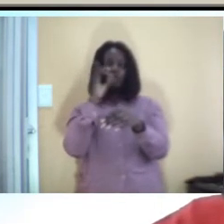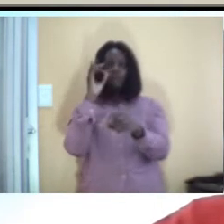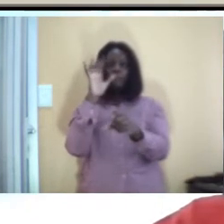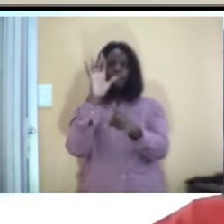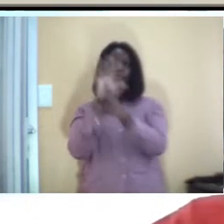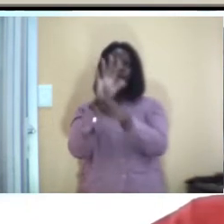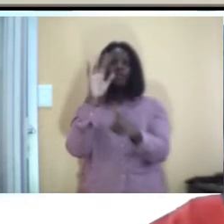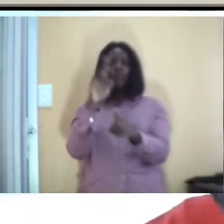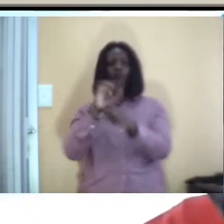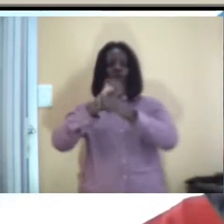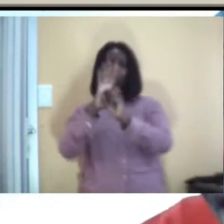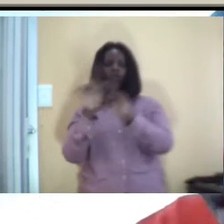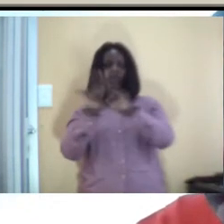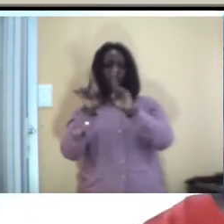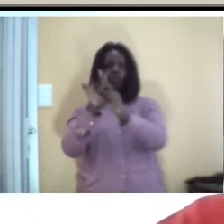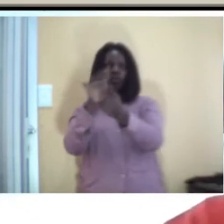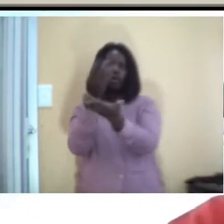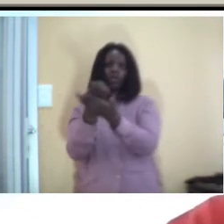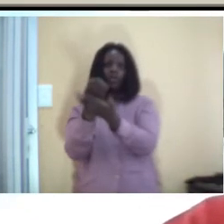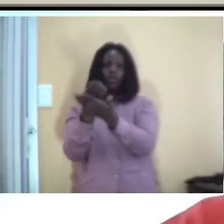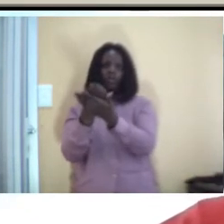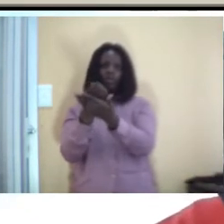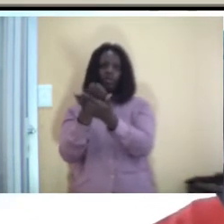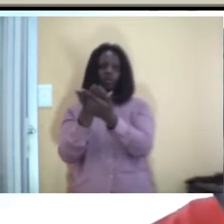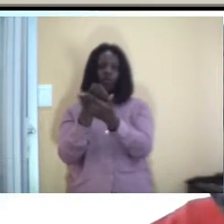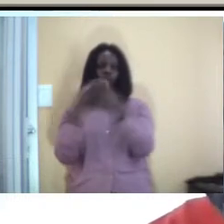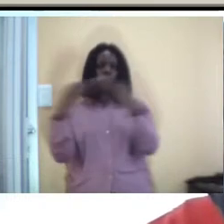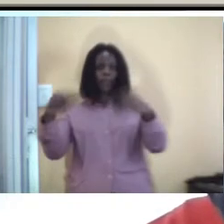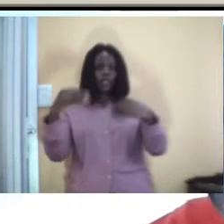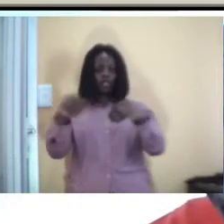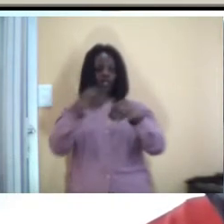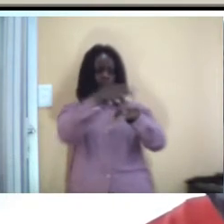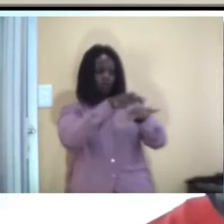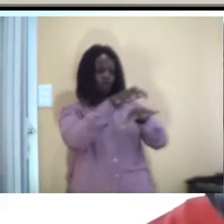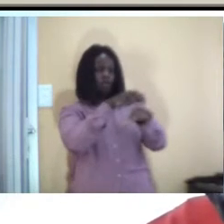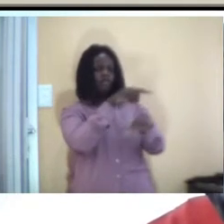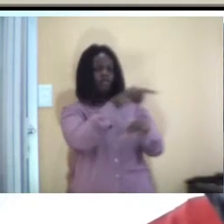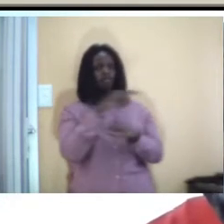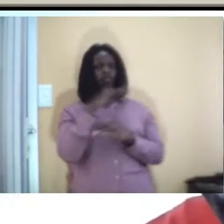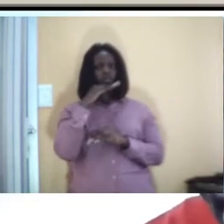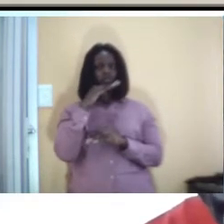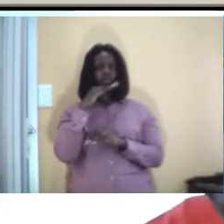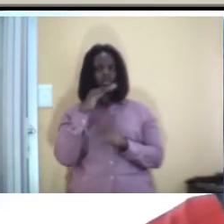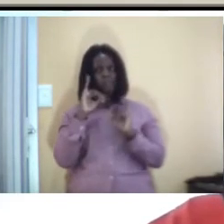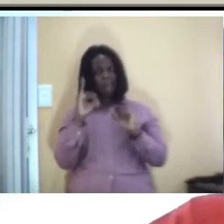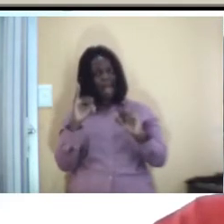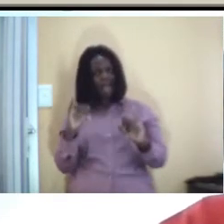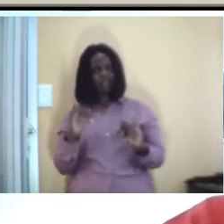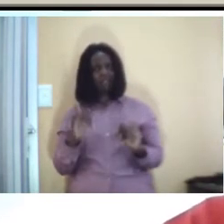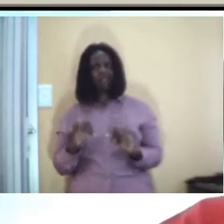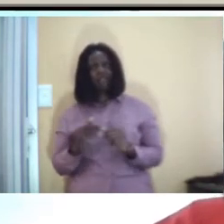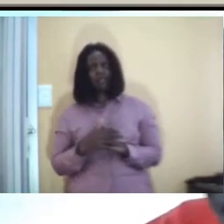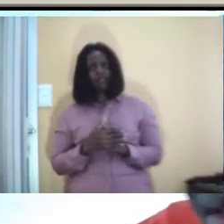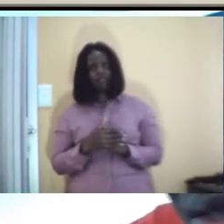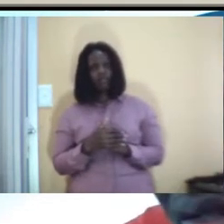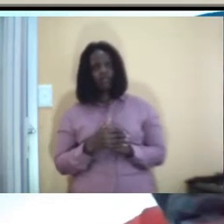the entire economy of agribusiness leaves a bitter aftertaste of